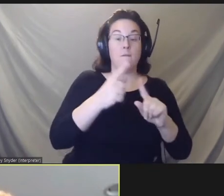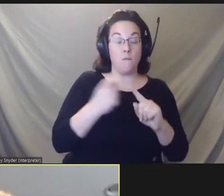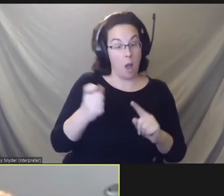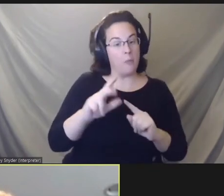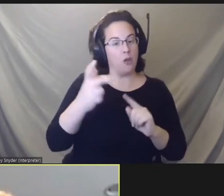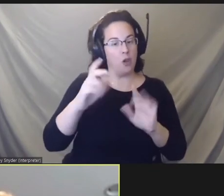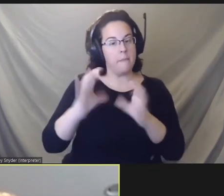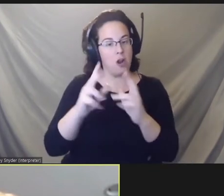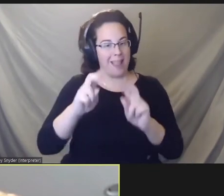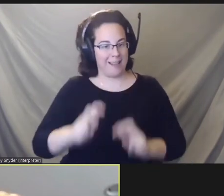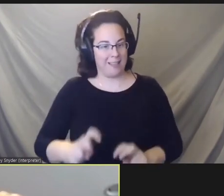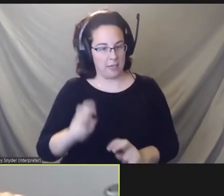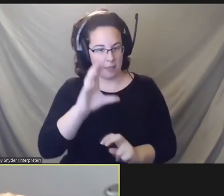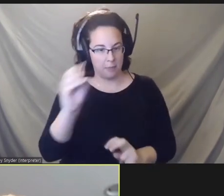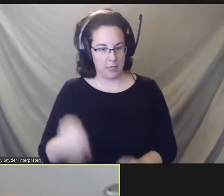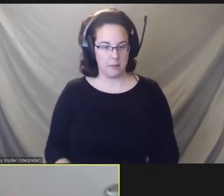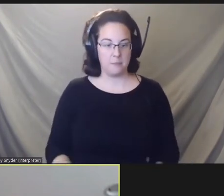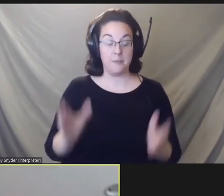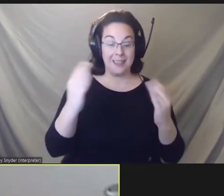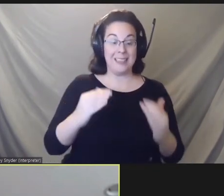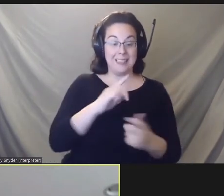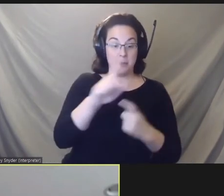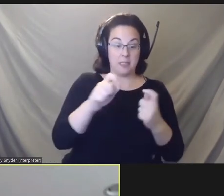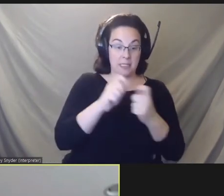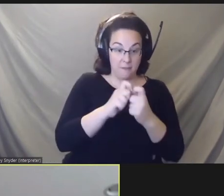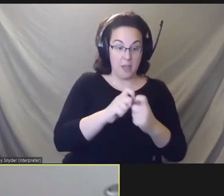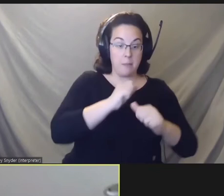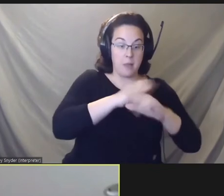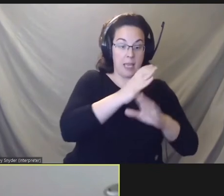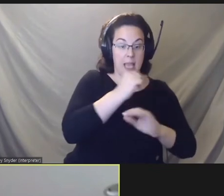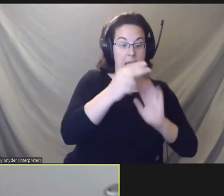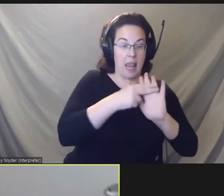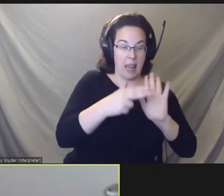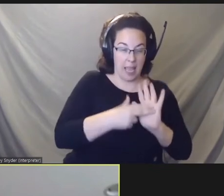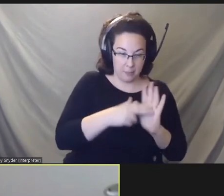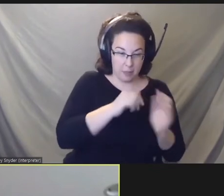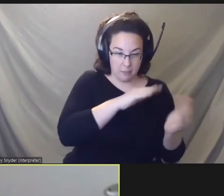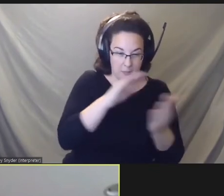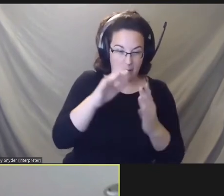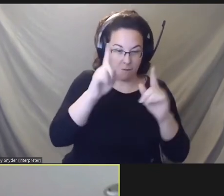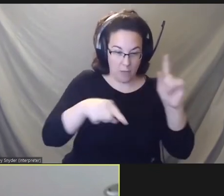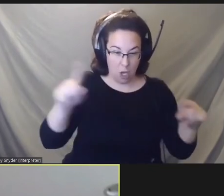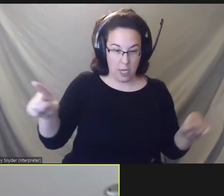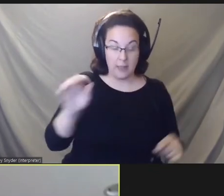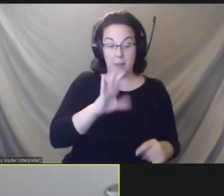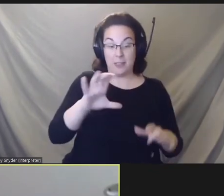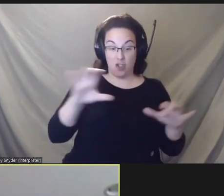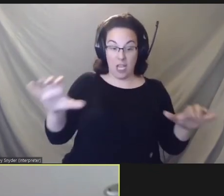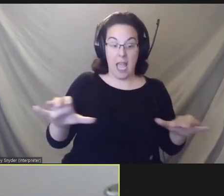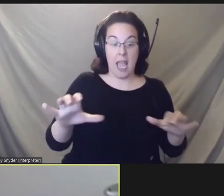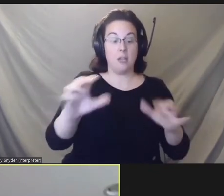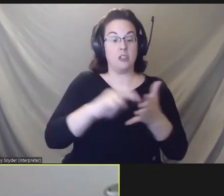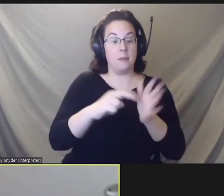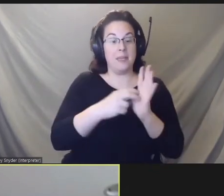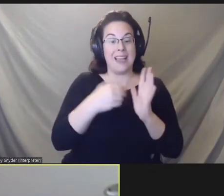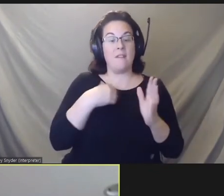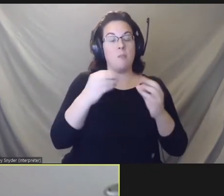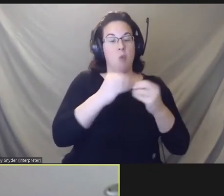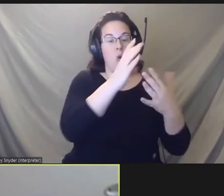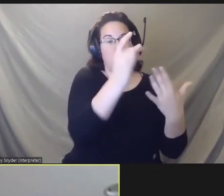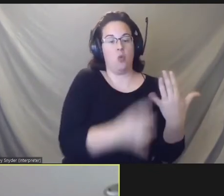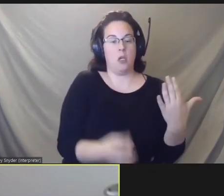companies. While the specific blocking and labeling programs vary, the commission's actions have resulted in greater choice for